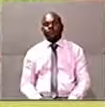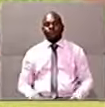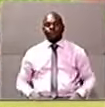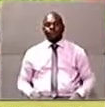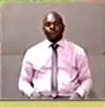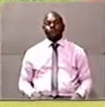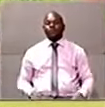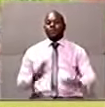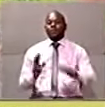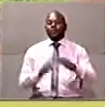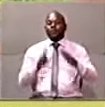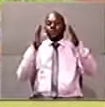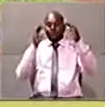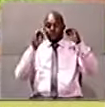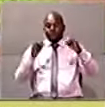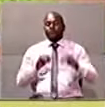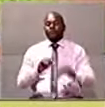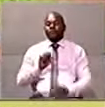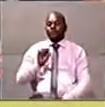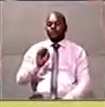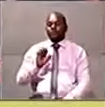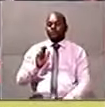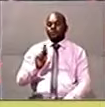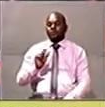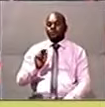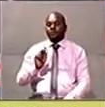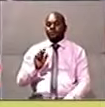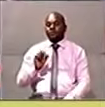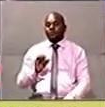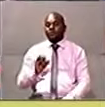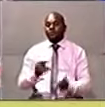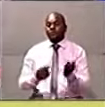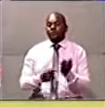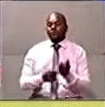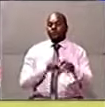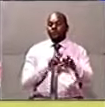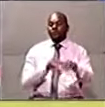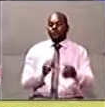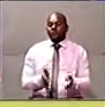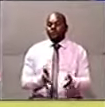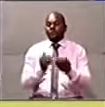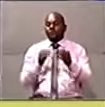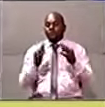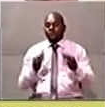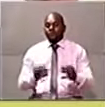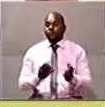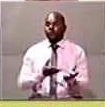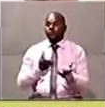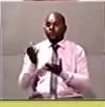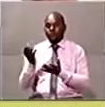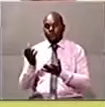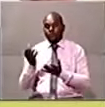The Vice President Edward Chwanuka Sekandi encouraged farmers to adapt new technologies of farming that enhance production for export. It